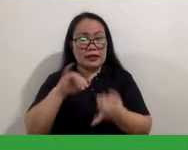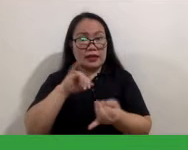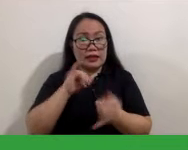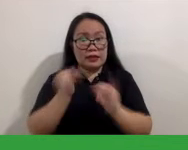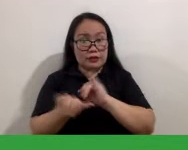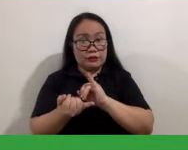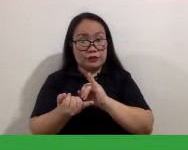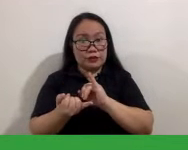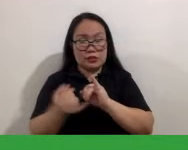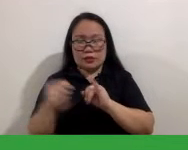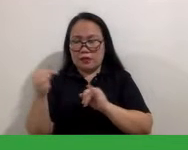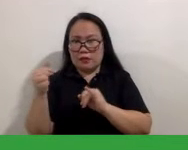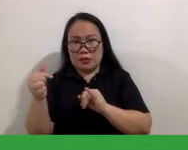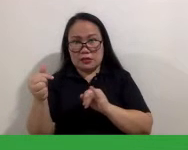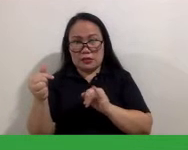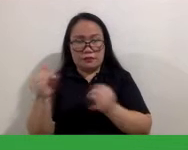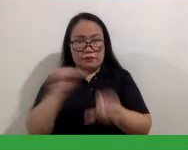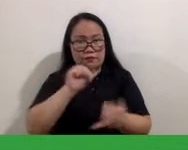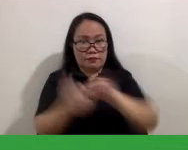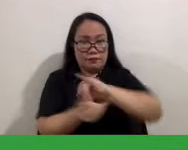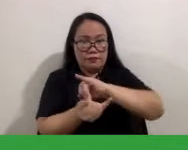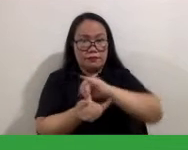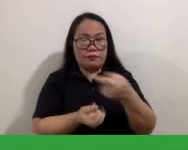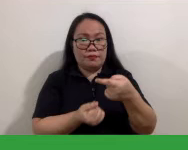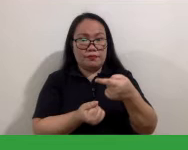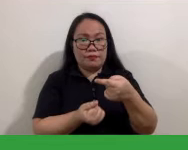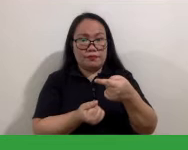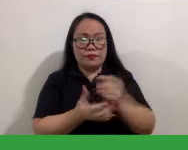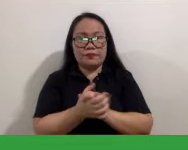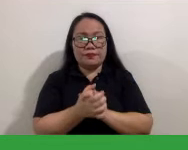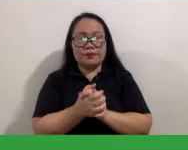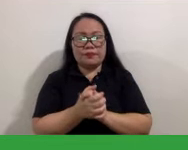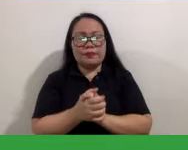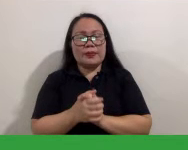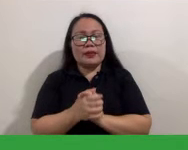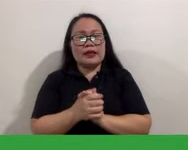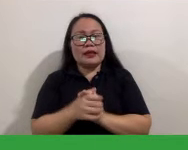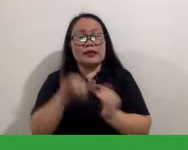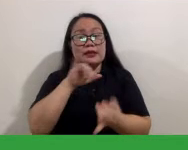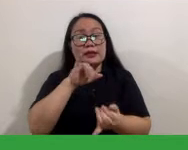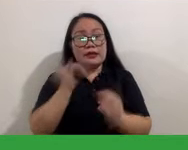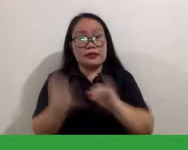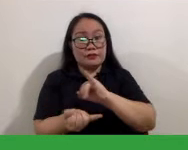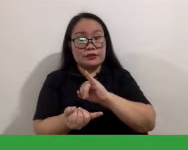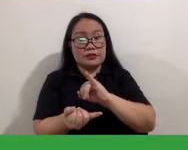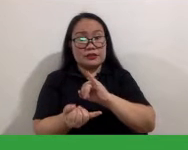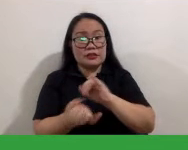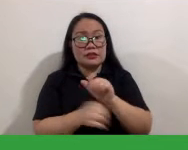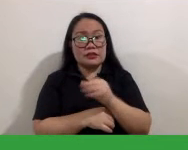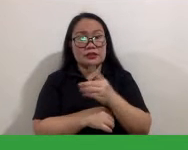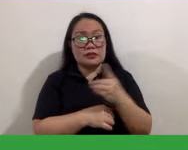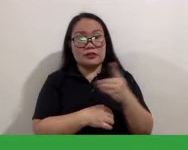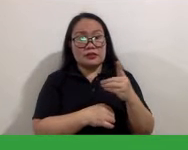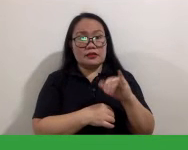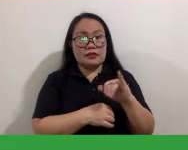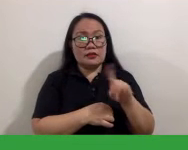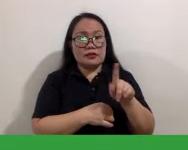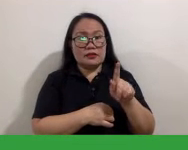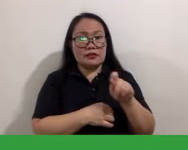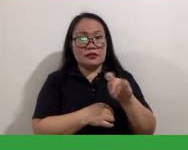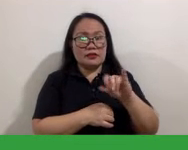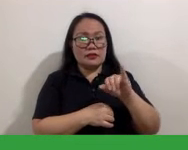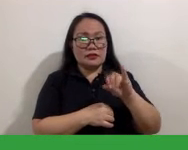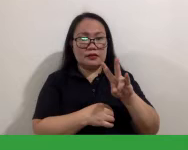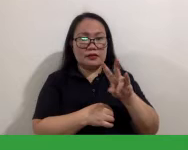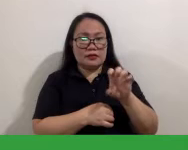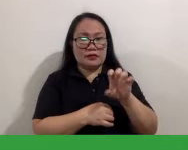add positive. Bakit add? Kasi additive. Inverse means, additive inverse